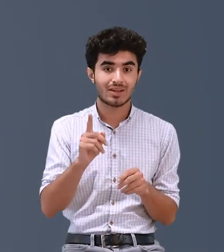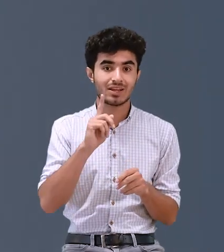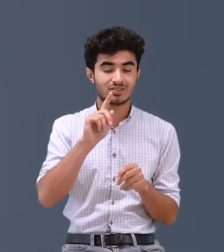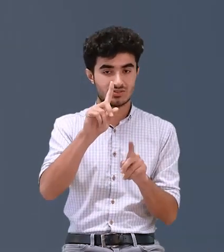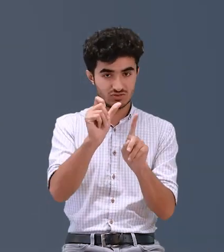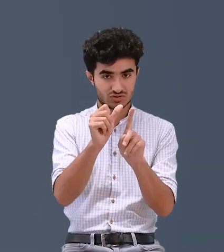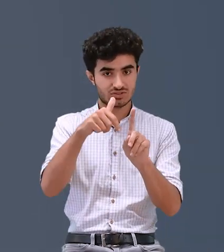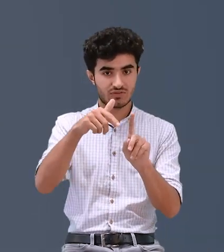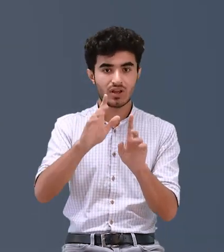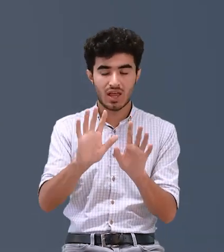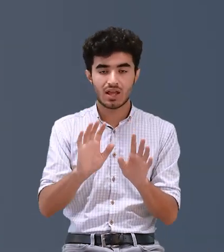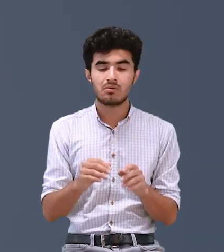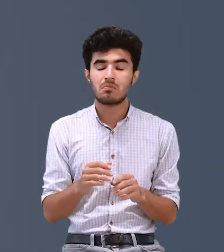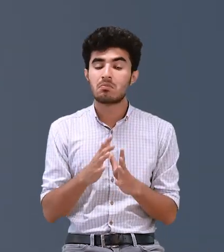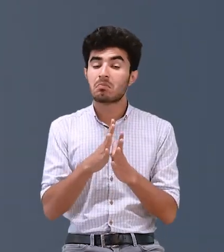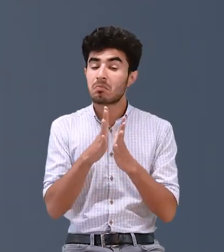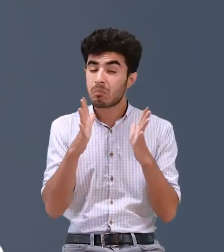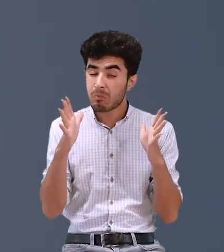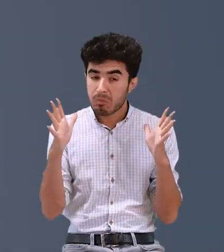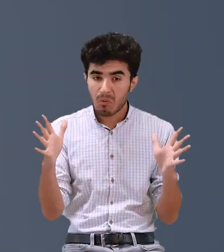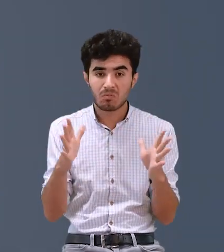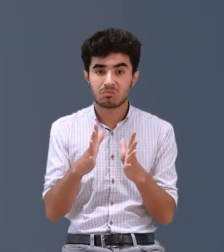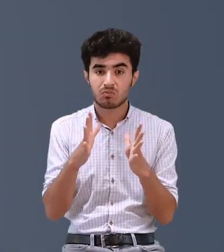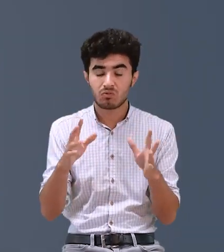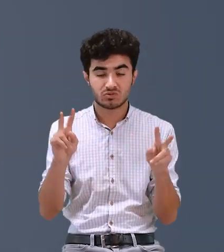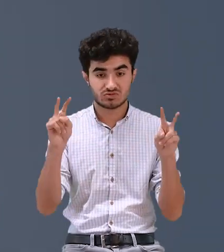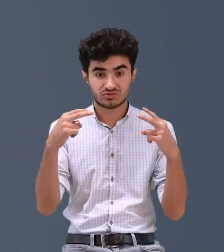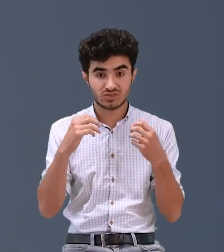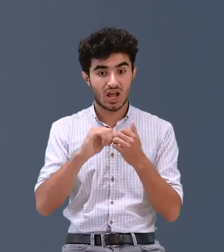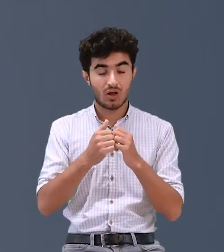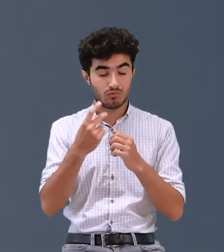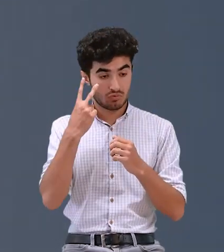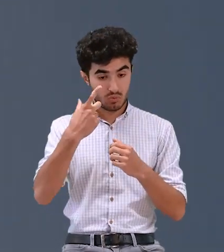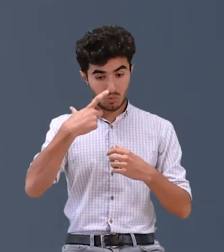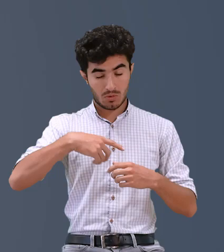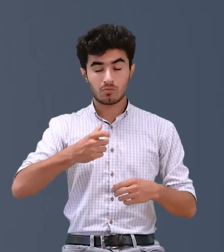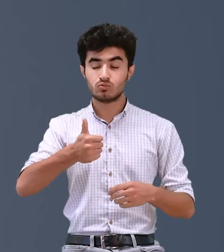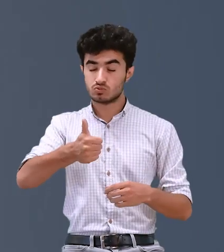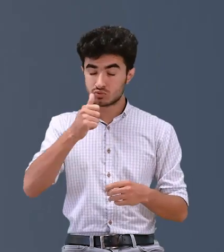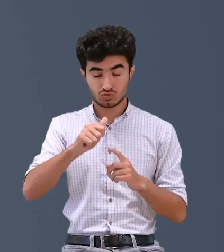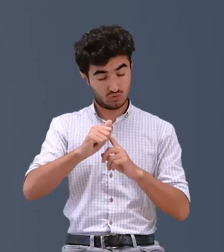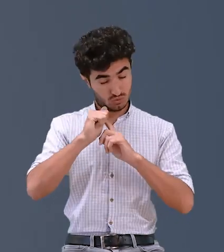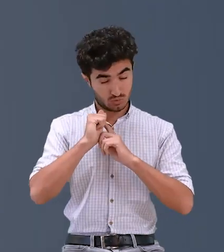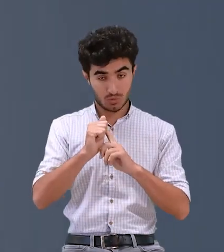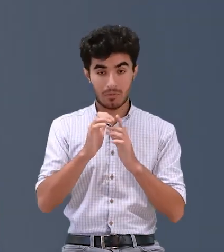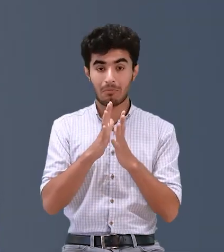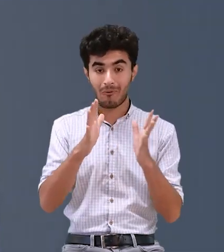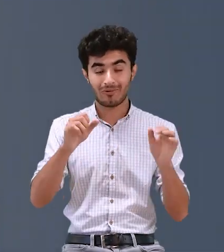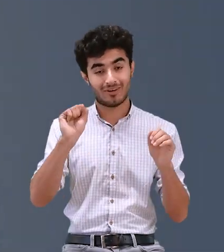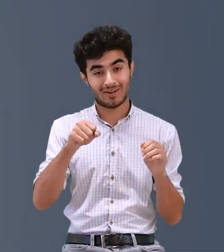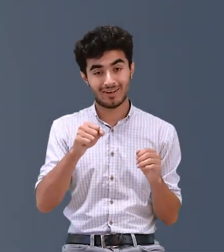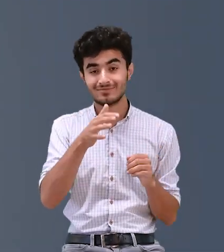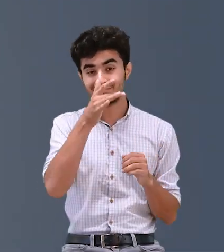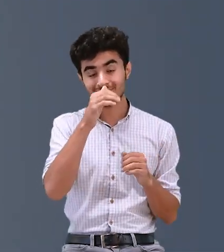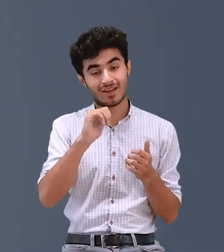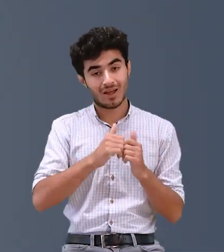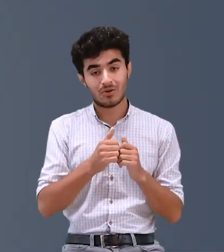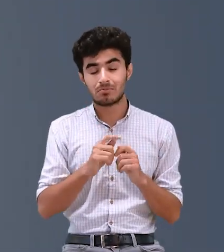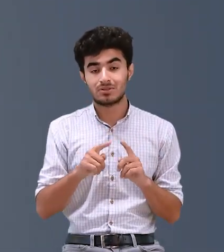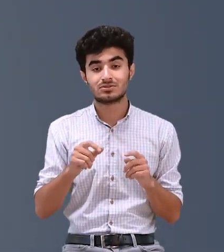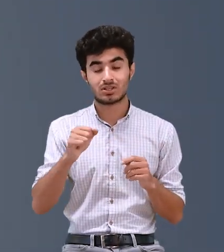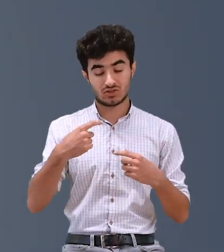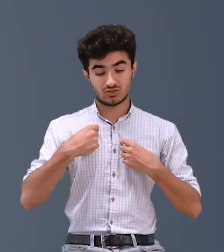are actually within my experience, we're very, very caught up with looks and with